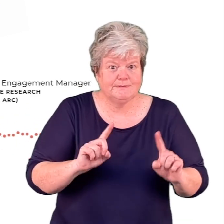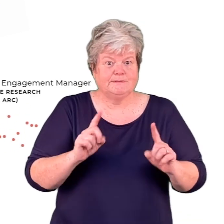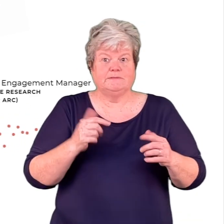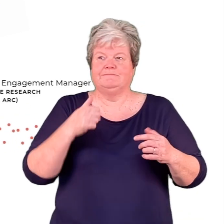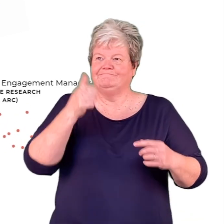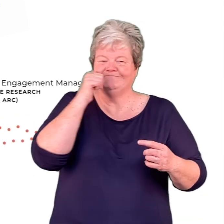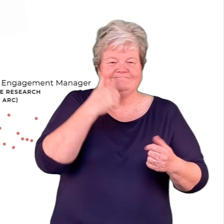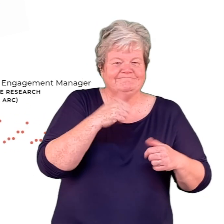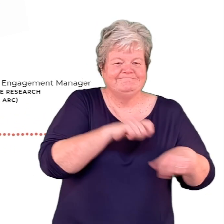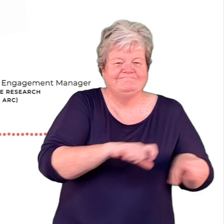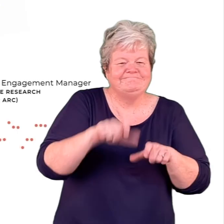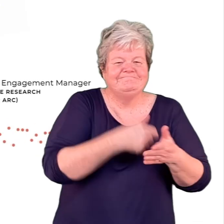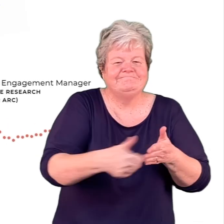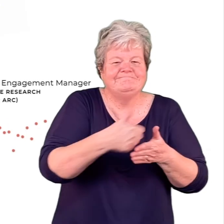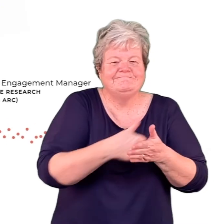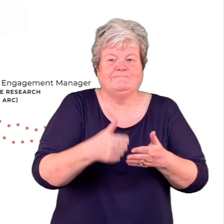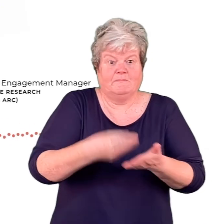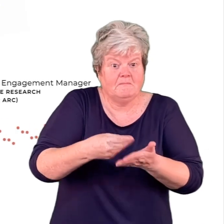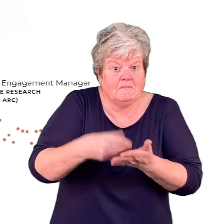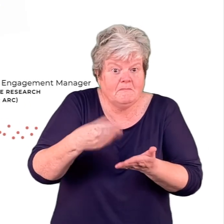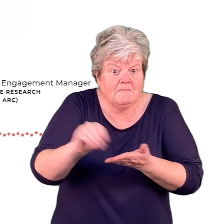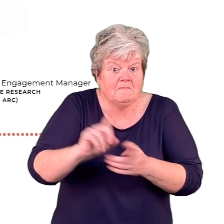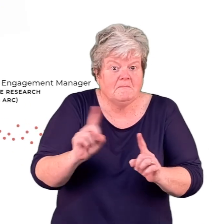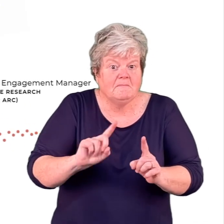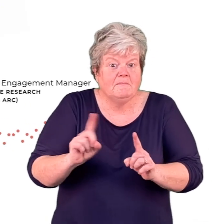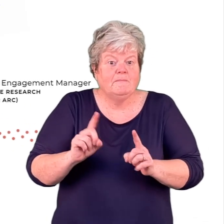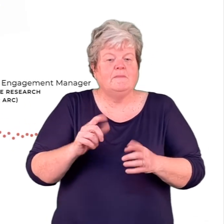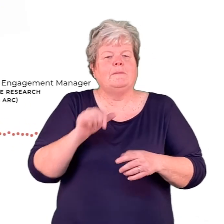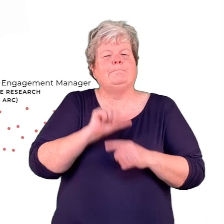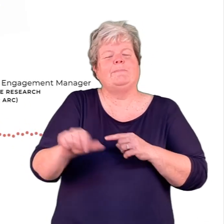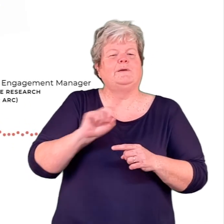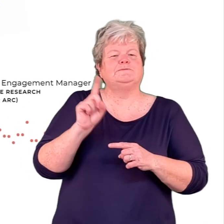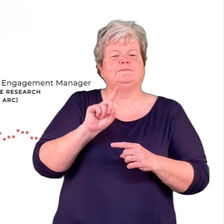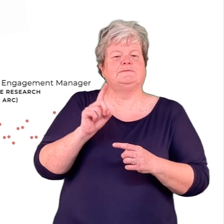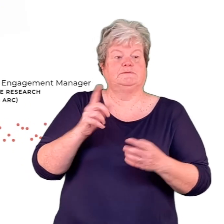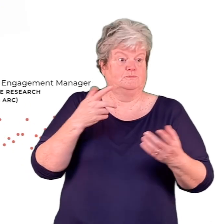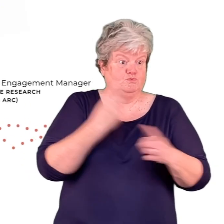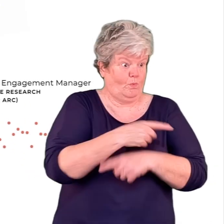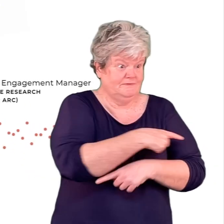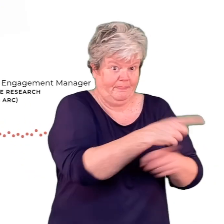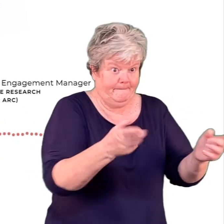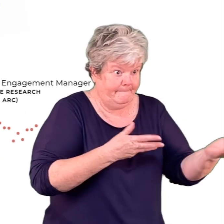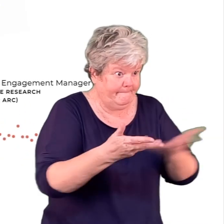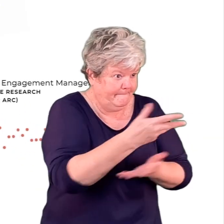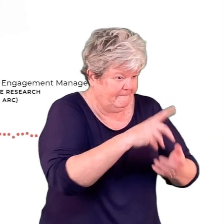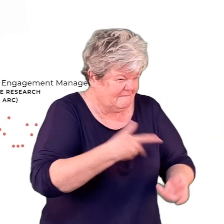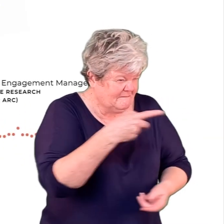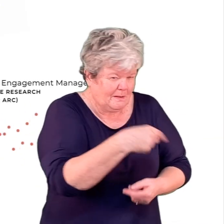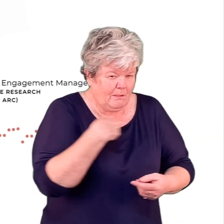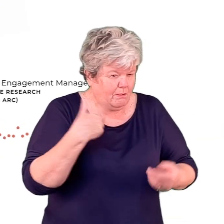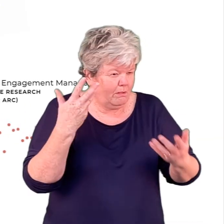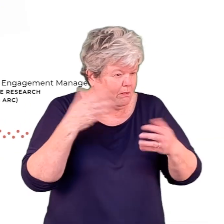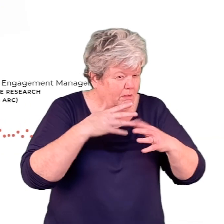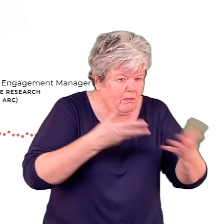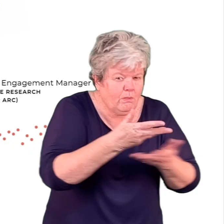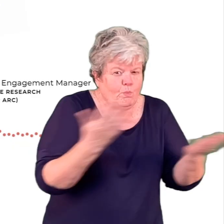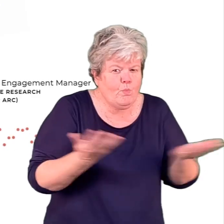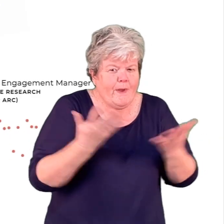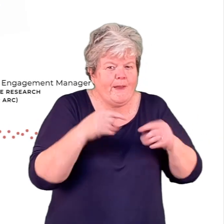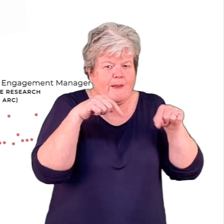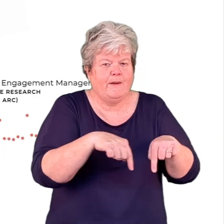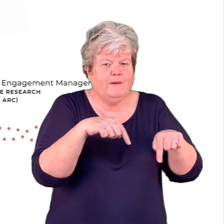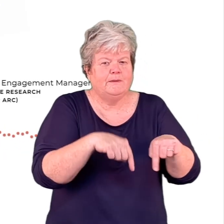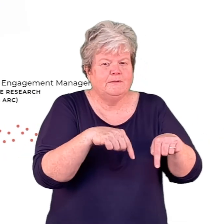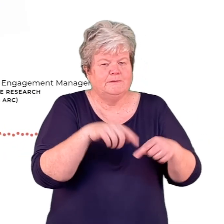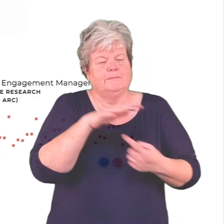think about familiarity, think about cost. The biggest piece of advice is to talk to people co-producing the research with you, the community organisation, about